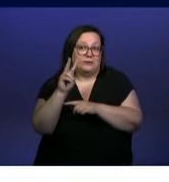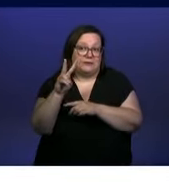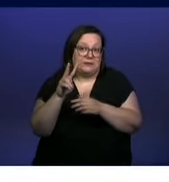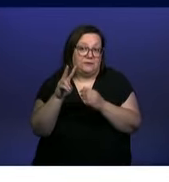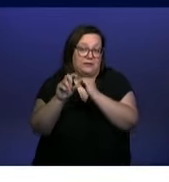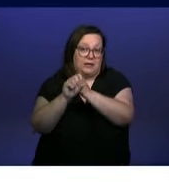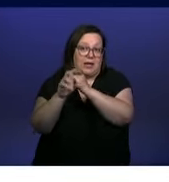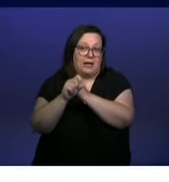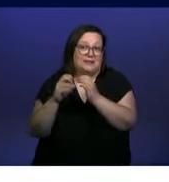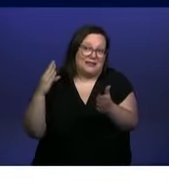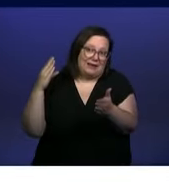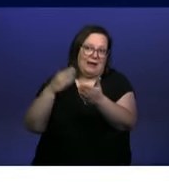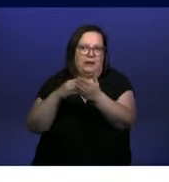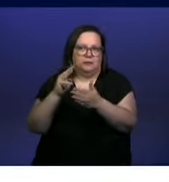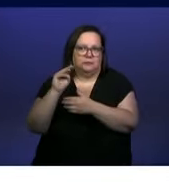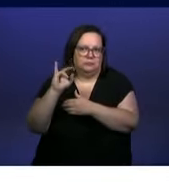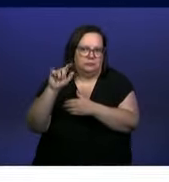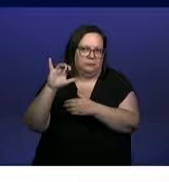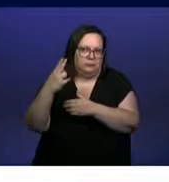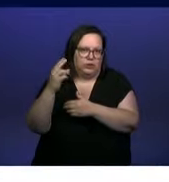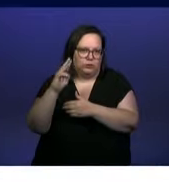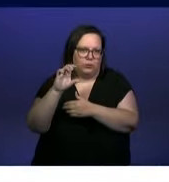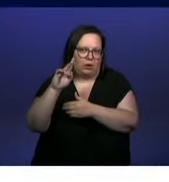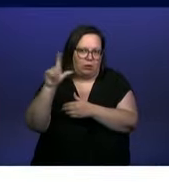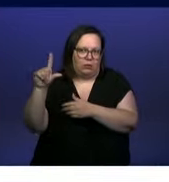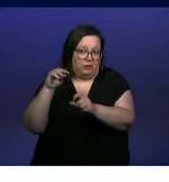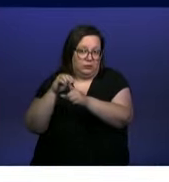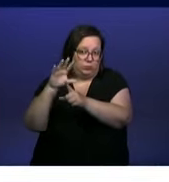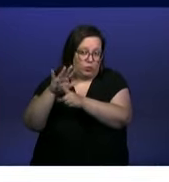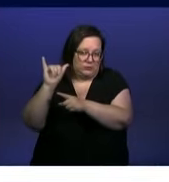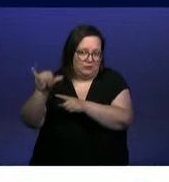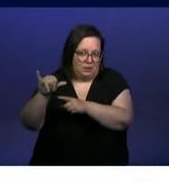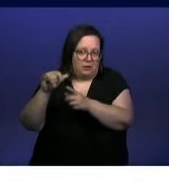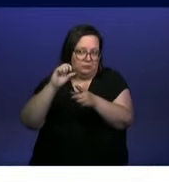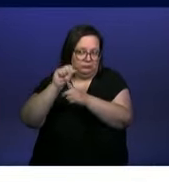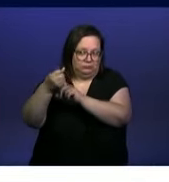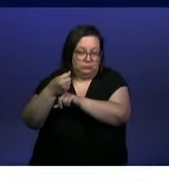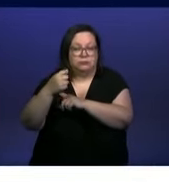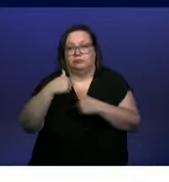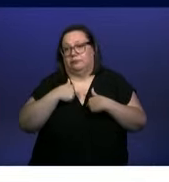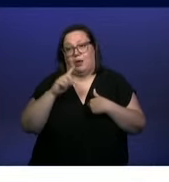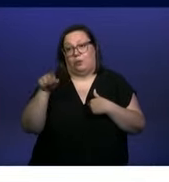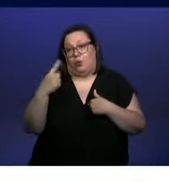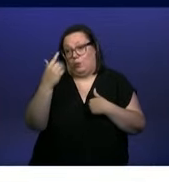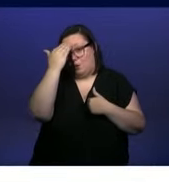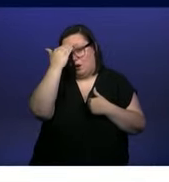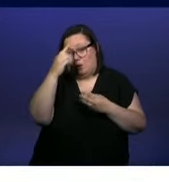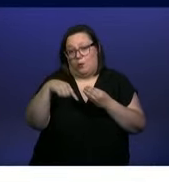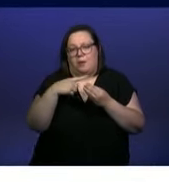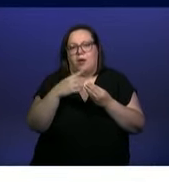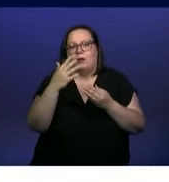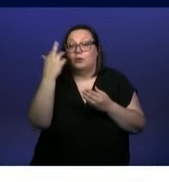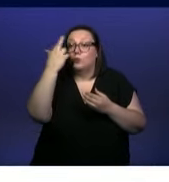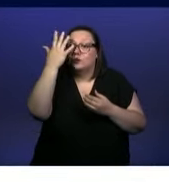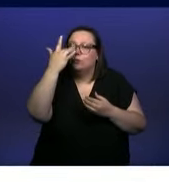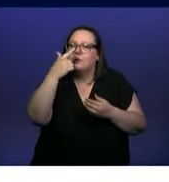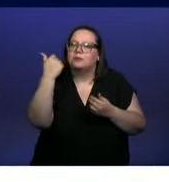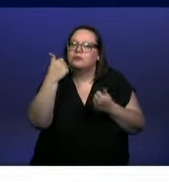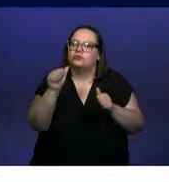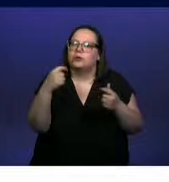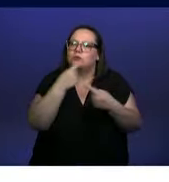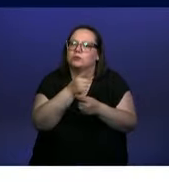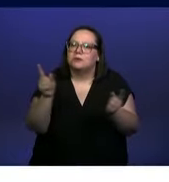Mitch McConnell exposing this? I'm the only one that I know of. And the reason I did that is I'm trying to say to Utah, everyone says they're going to go take on